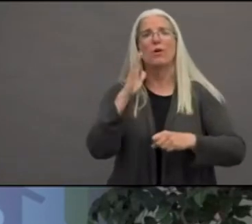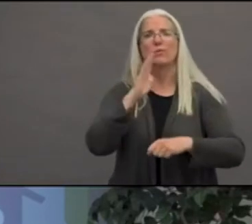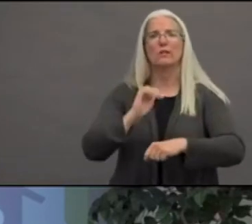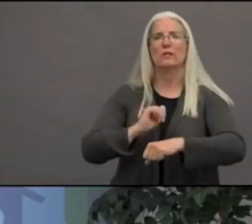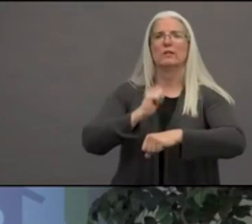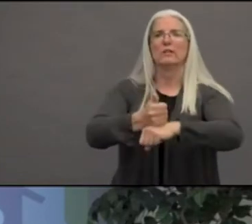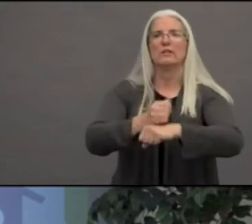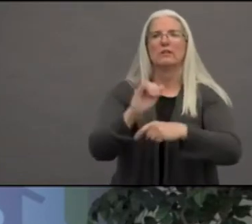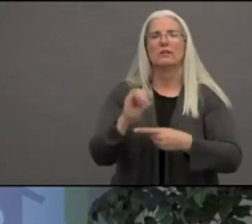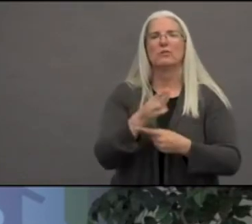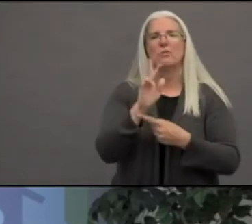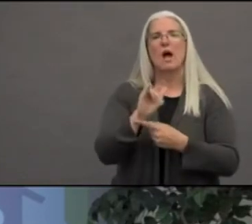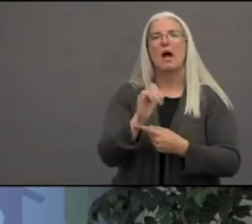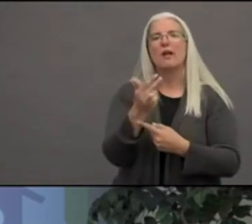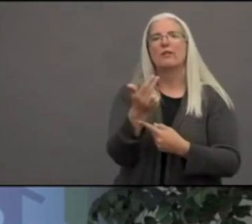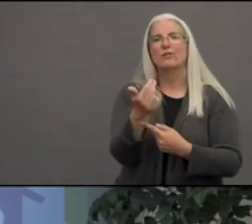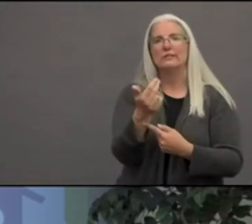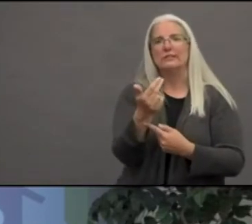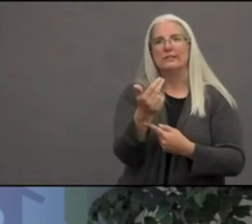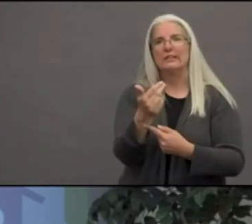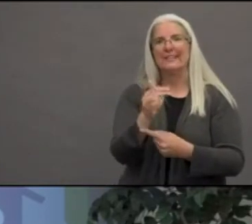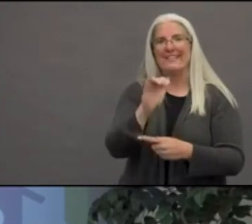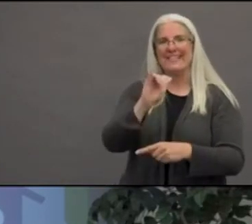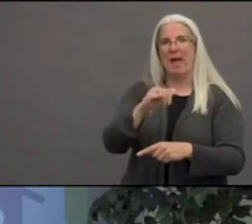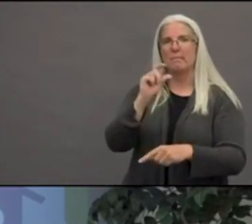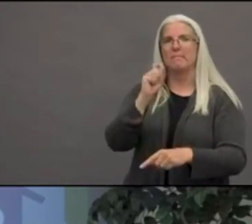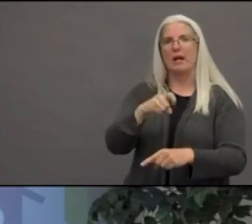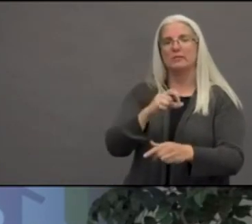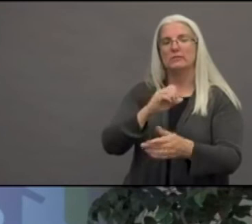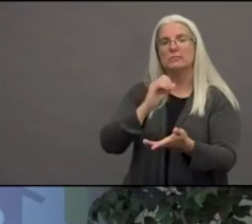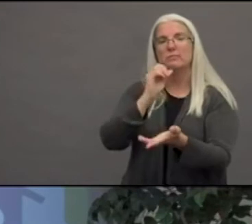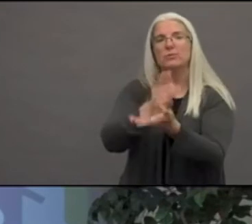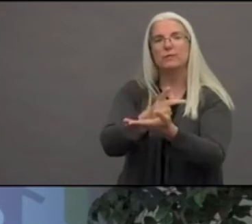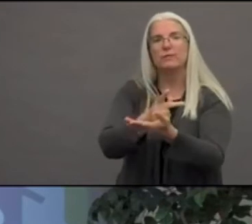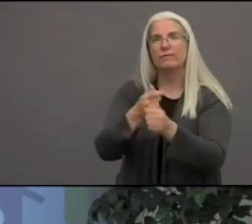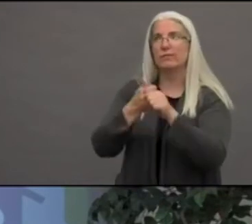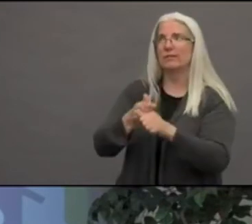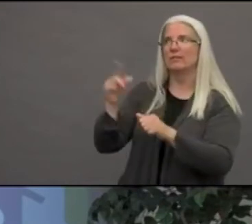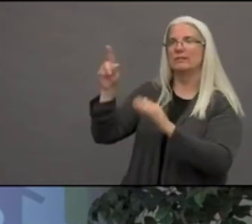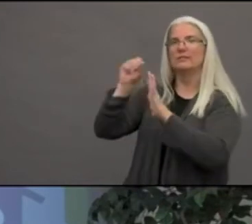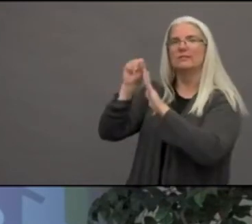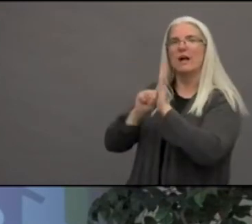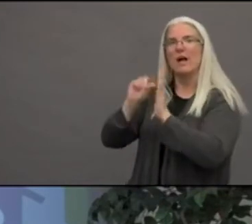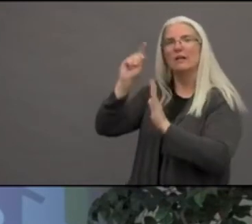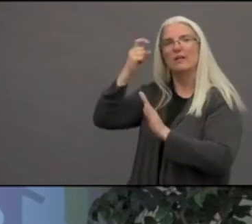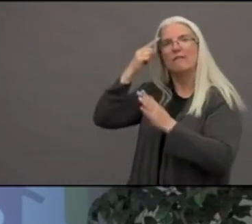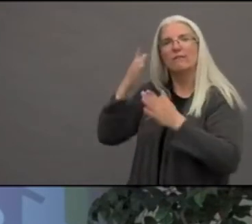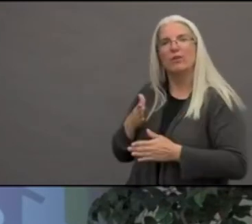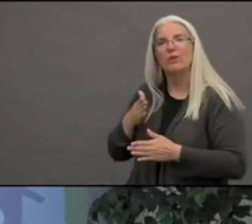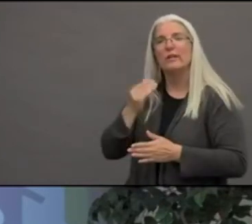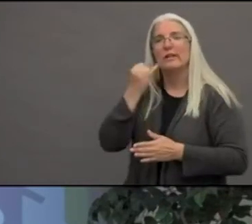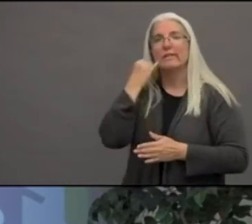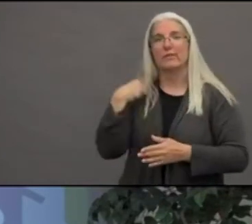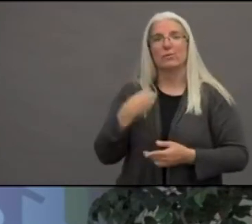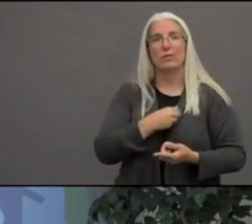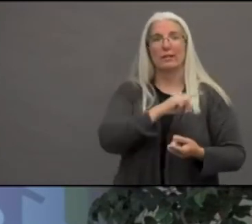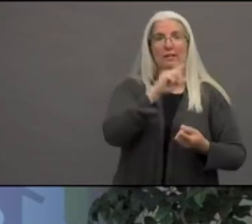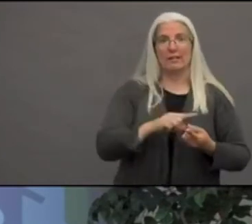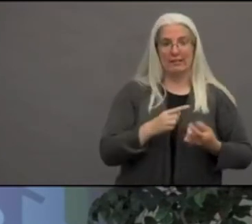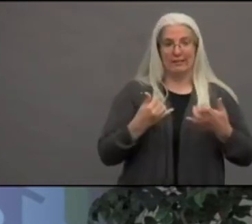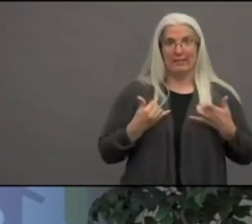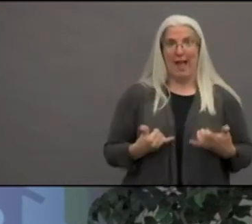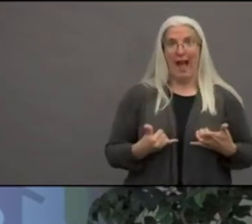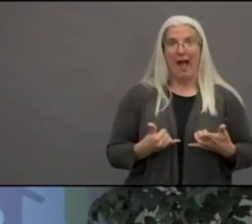it has to be approved by the state first. And so we want to make sure that we're doing the right thing this weekend so the